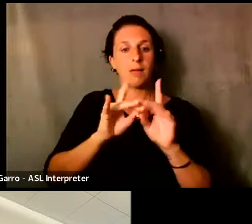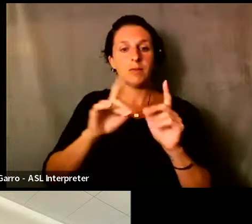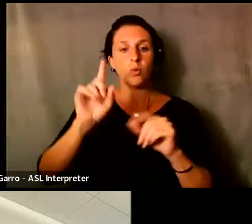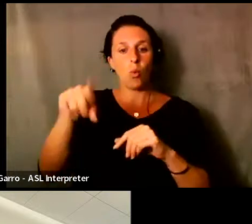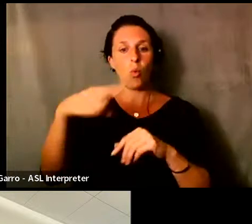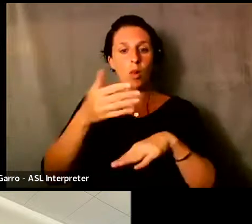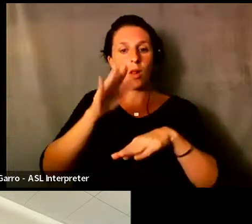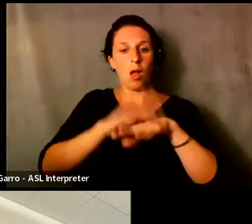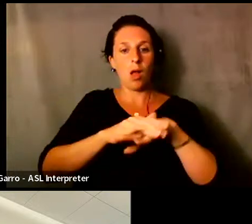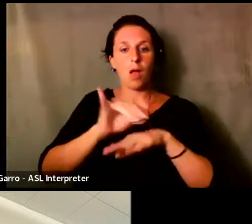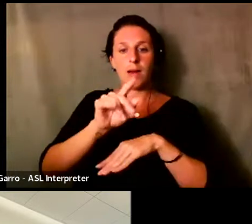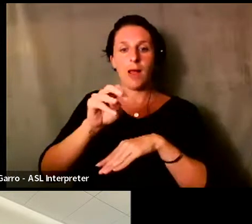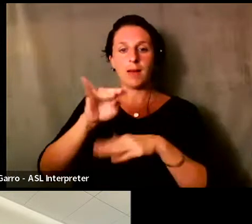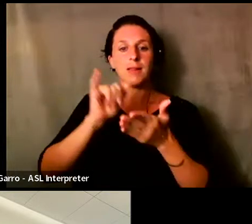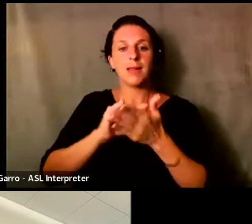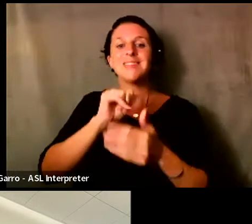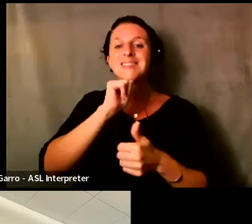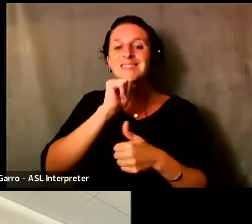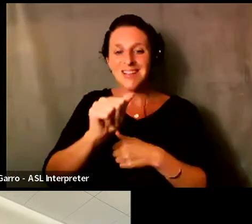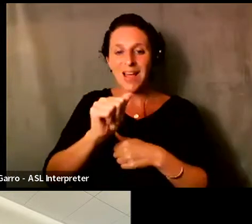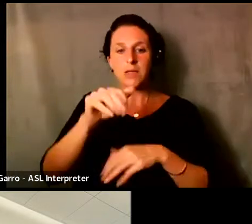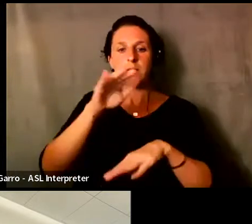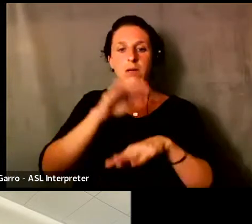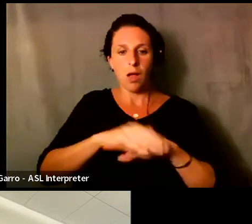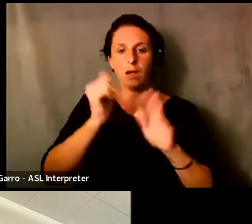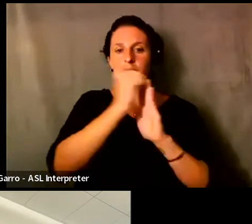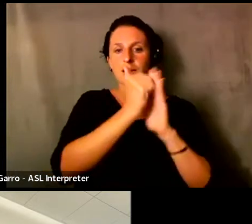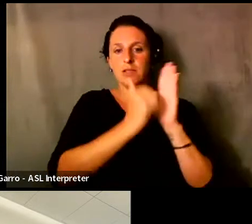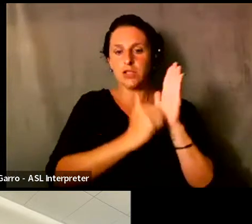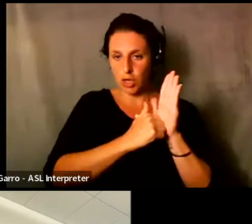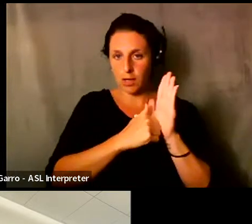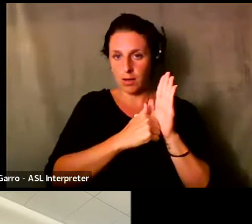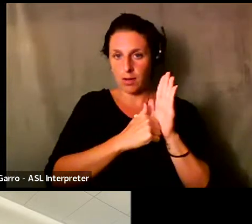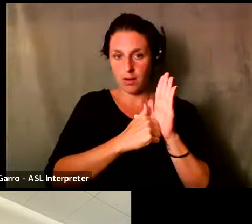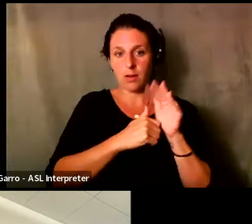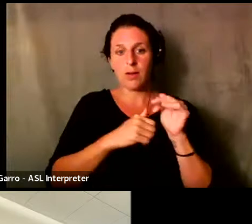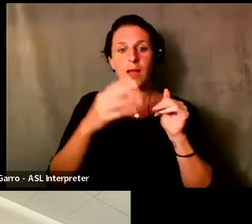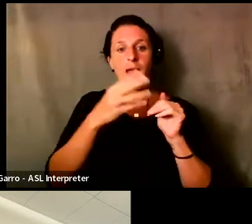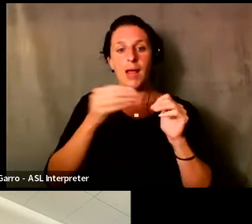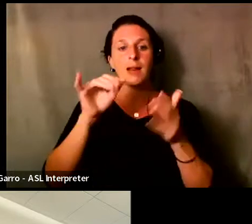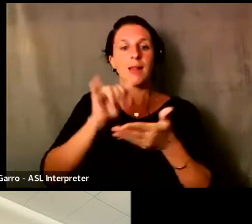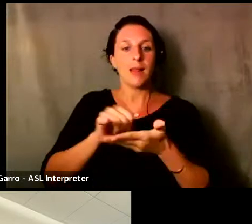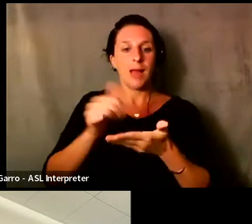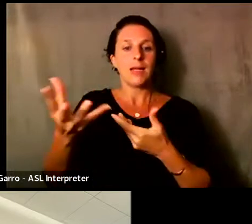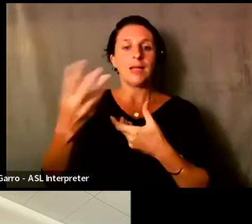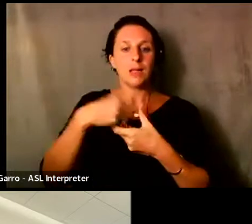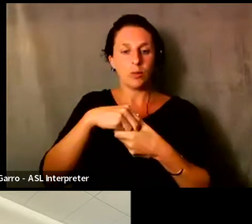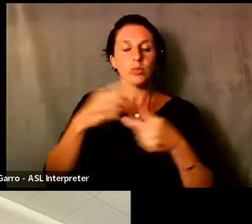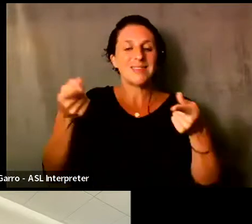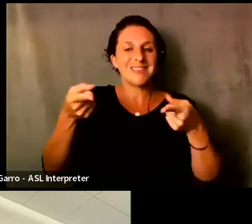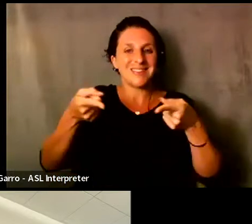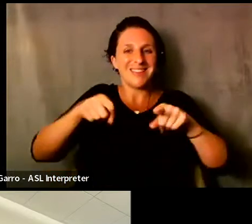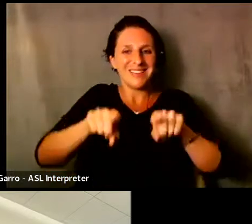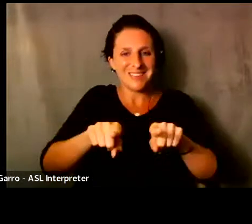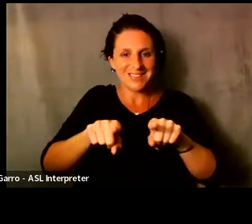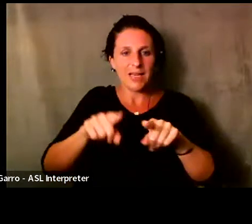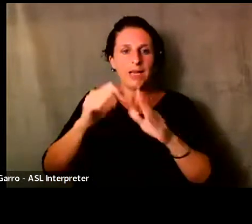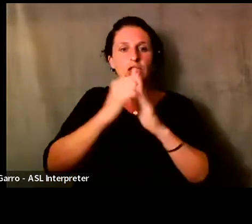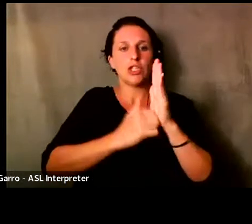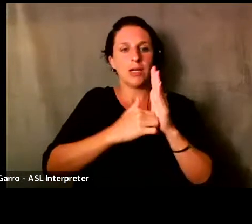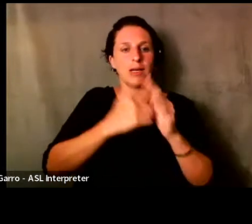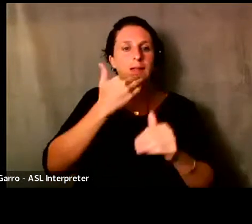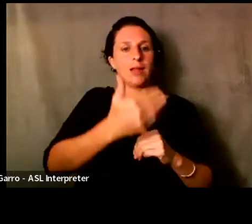on items that are not on the agenda. And that includes the consent agenda. Thank